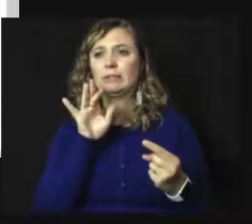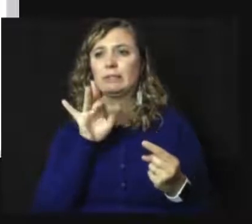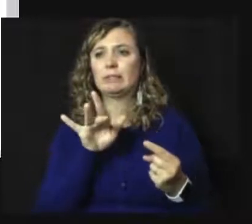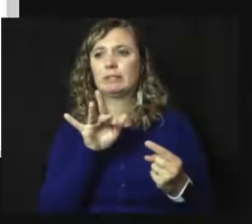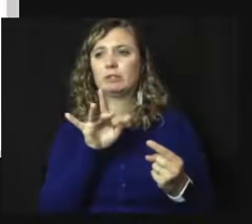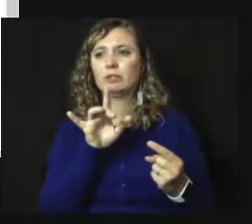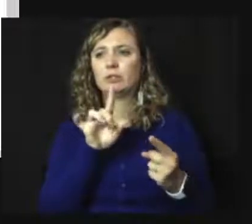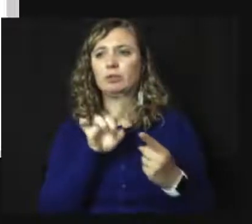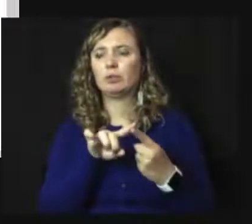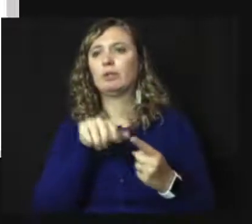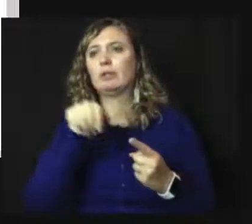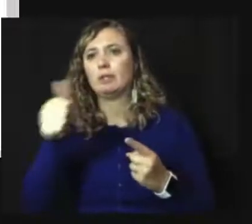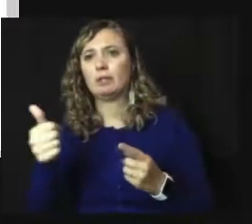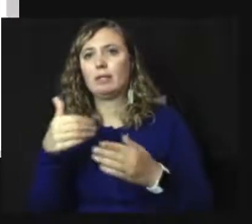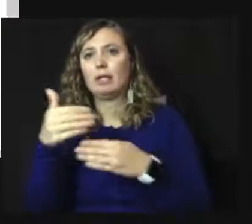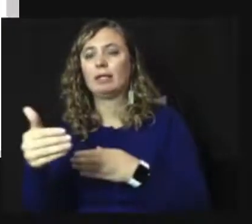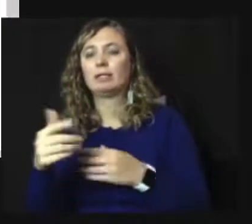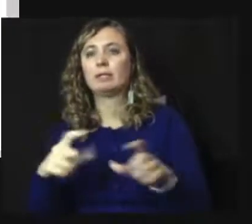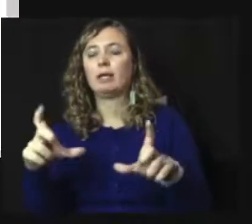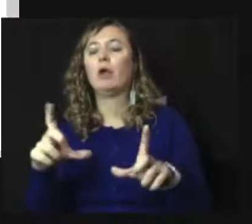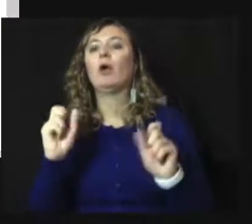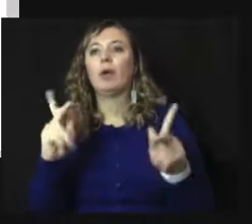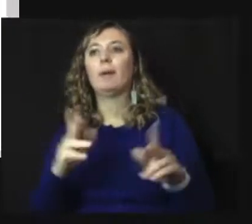video to the next slide. Here we go.